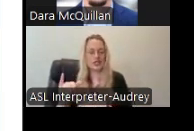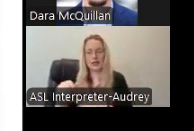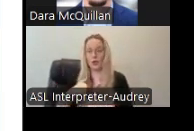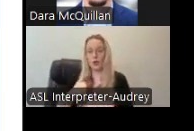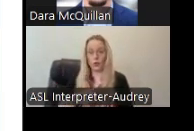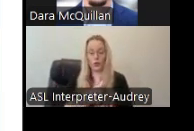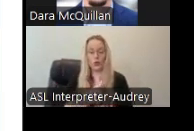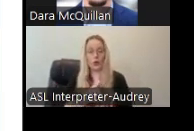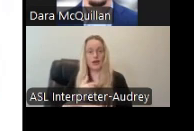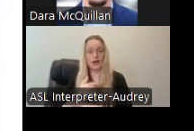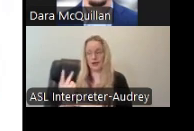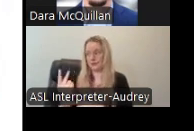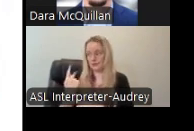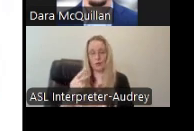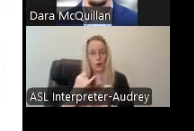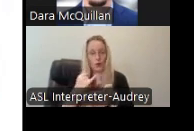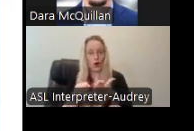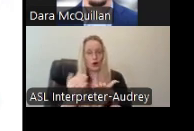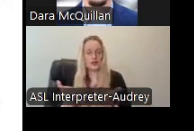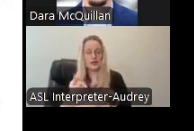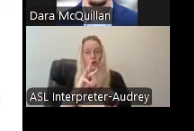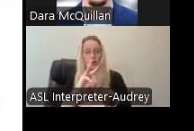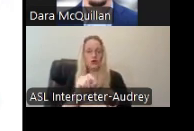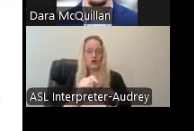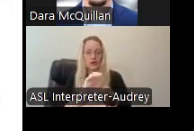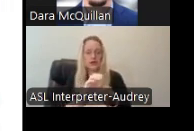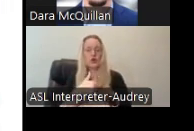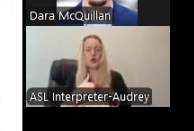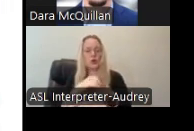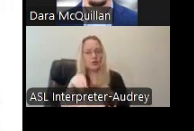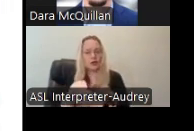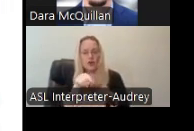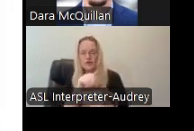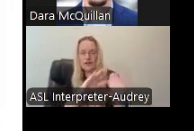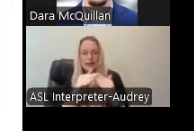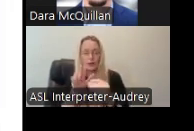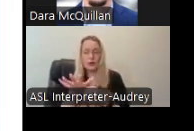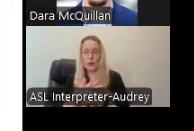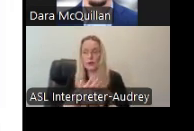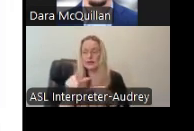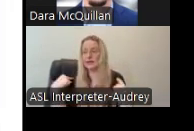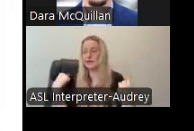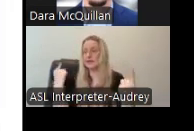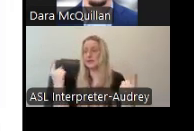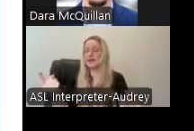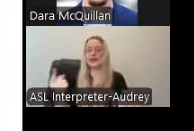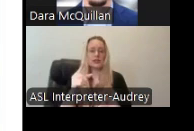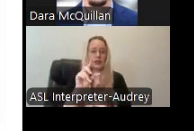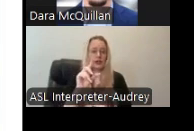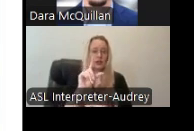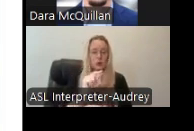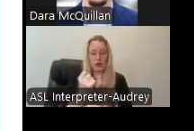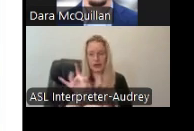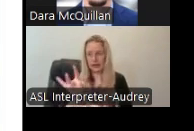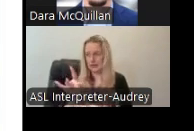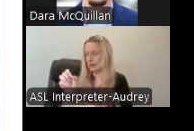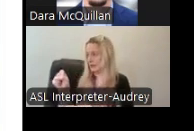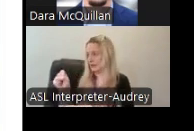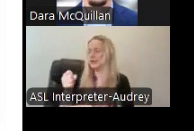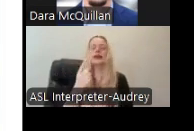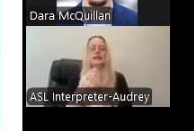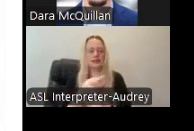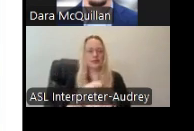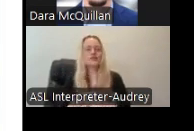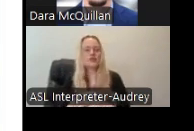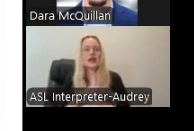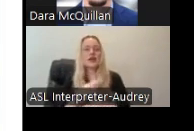residence at the World Trade Center. We've been a part of that community since 2018? Yes. And